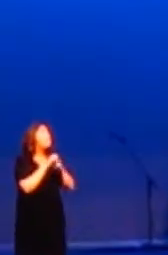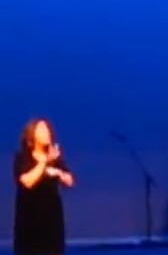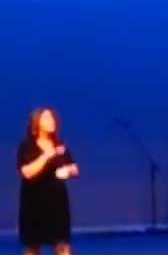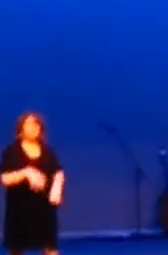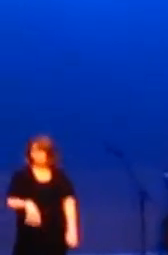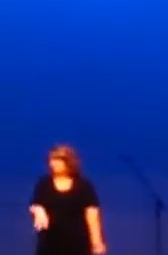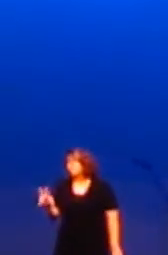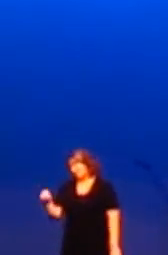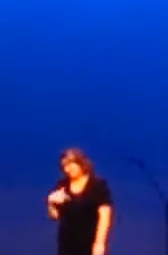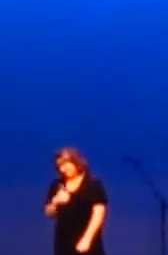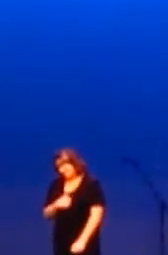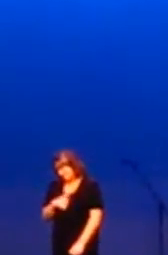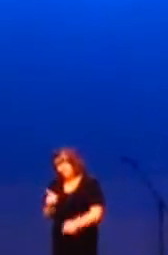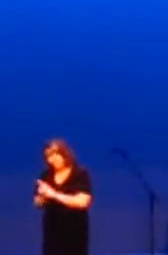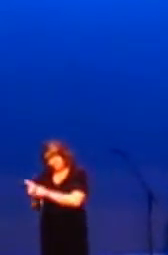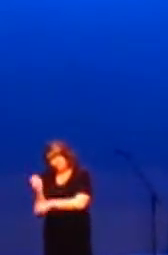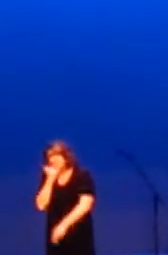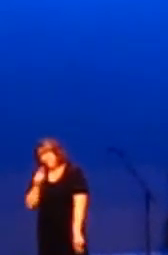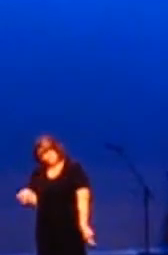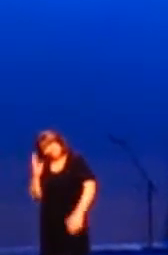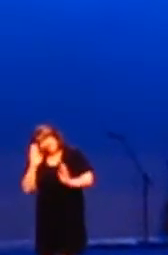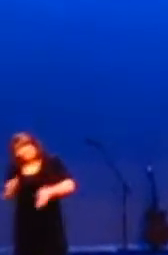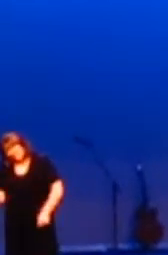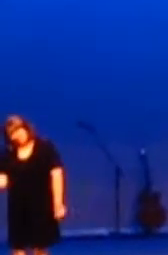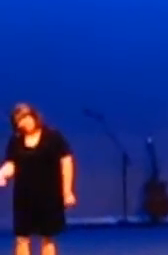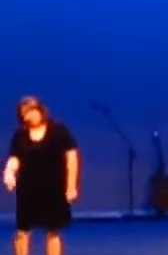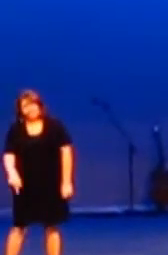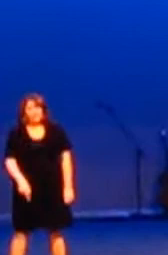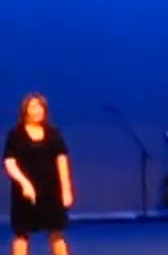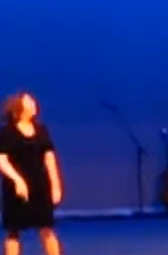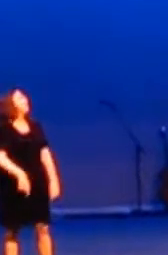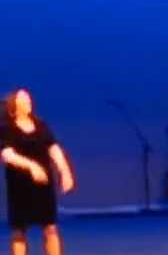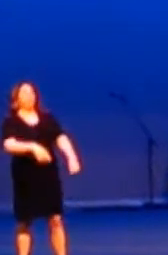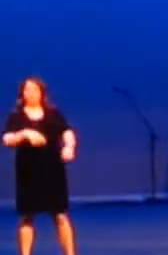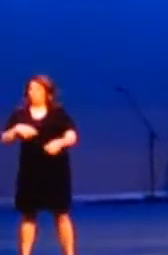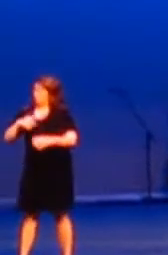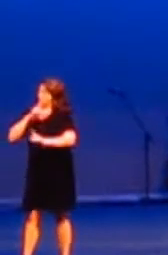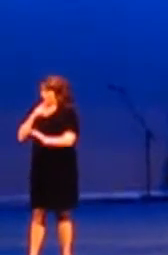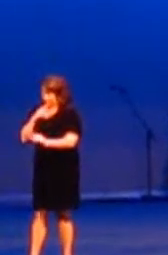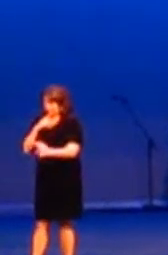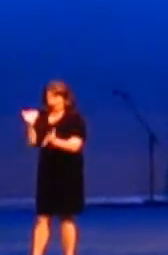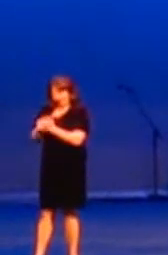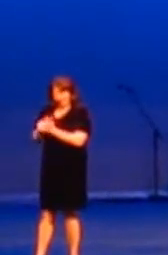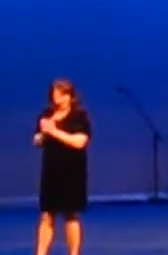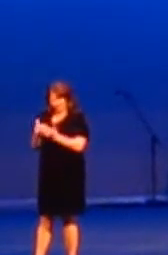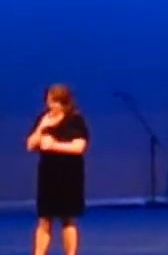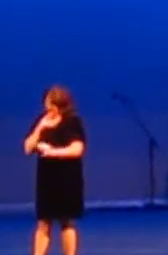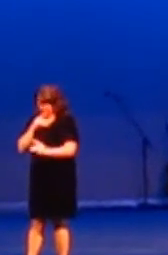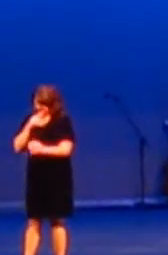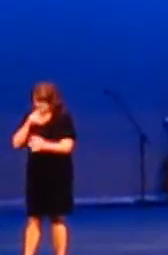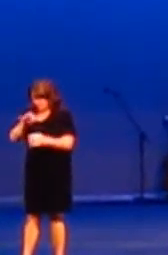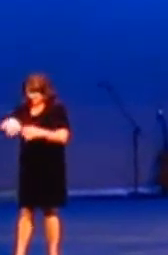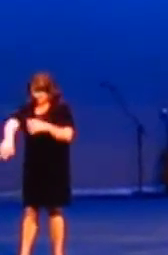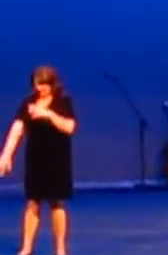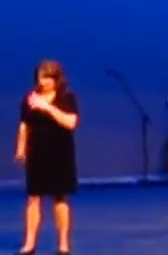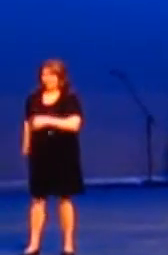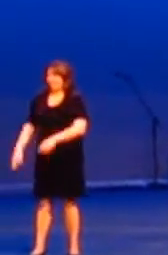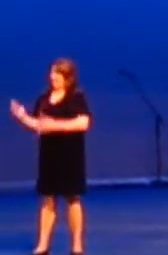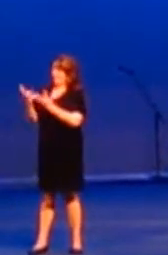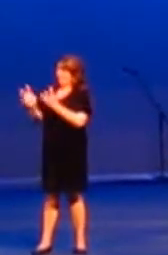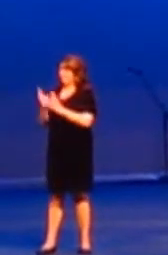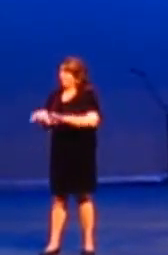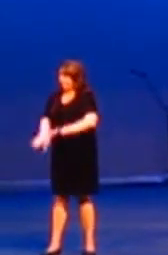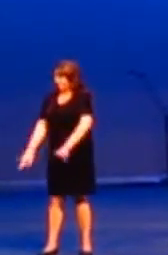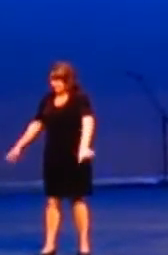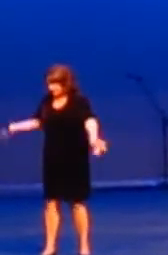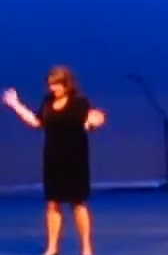I'm sorry, that's also incorrect. Pay attention. The blanket tickled Willie's nose, so he yawned and sat up. He stretched his front legs and pulled himself to the front of the cage. Fred, the big